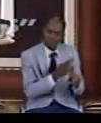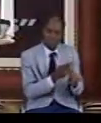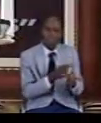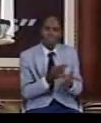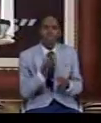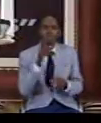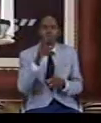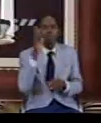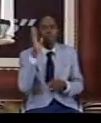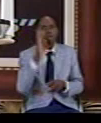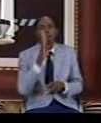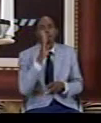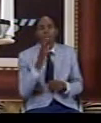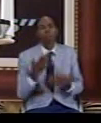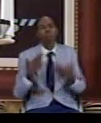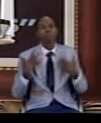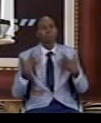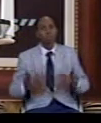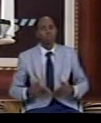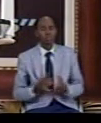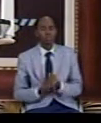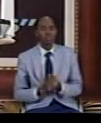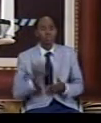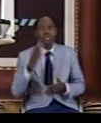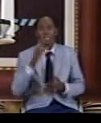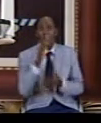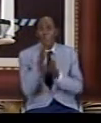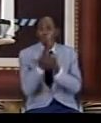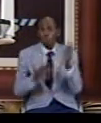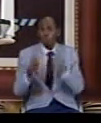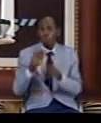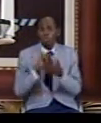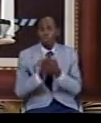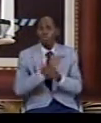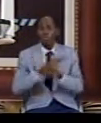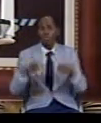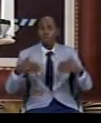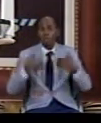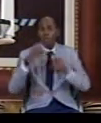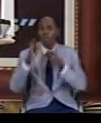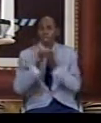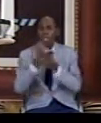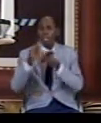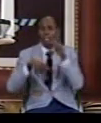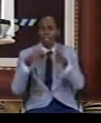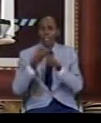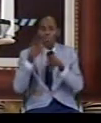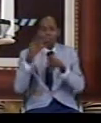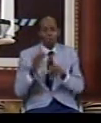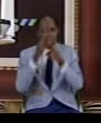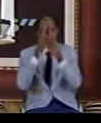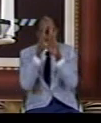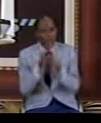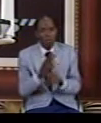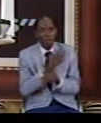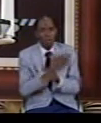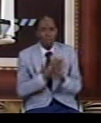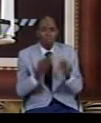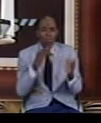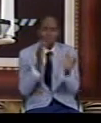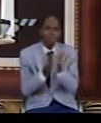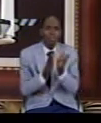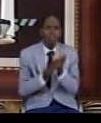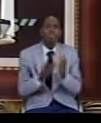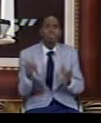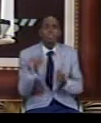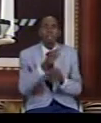be disappointed. There are people that do not have that kind of honor and that kind of exaltation. You have the